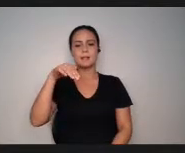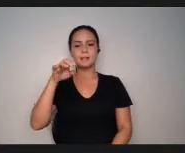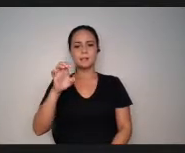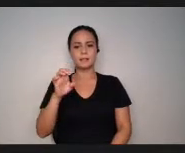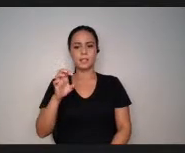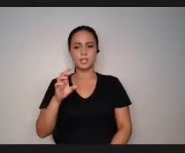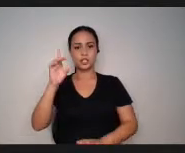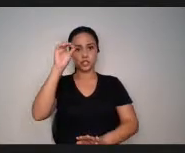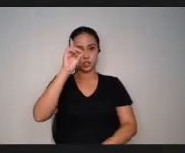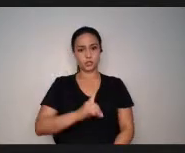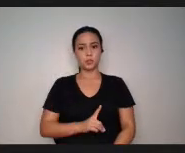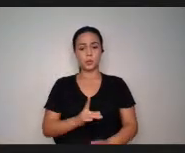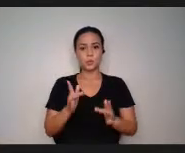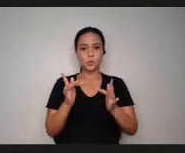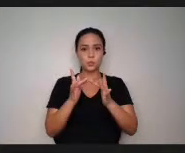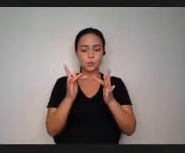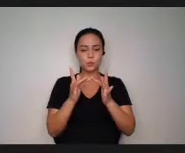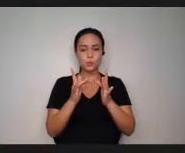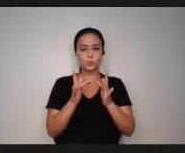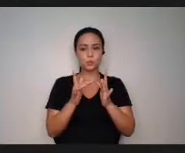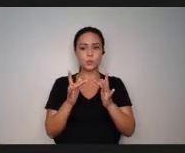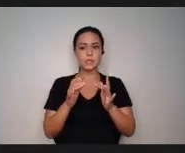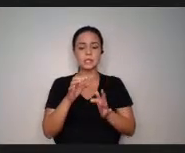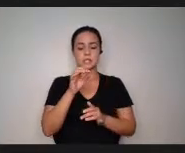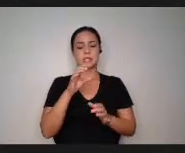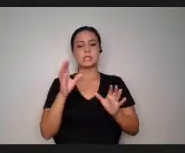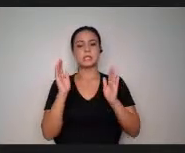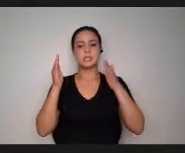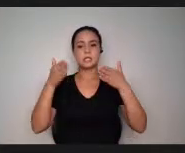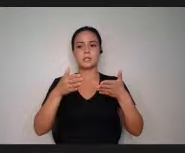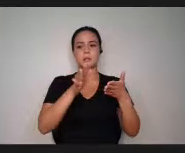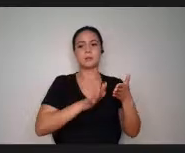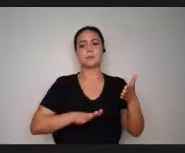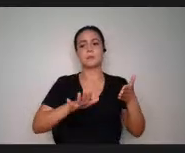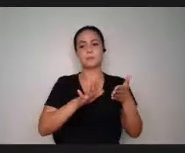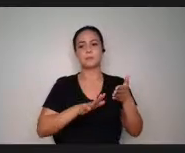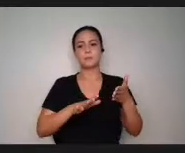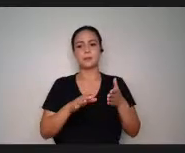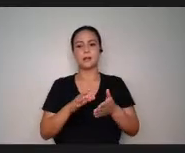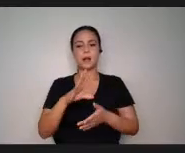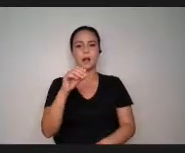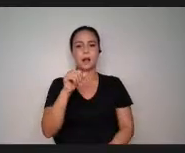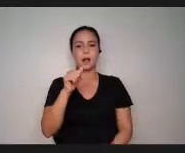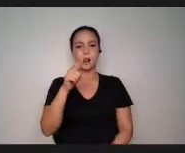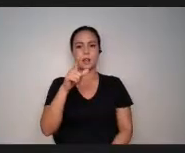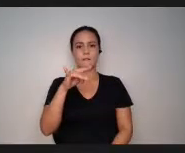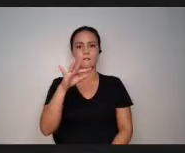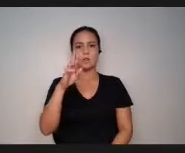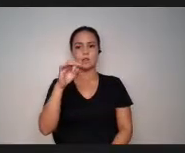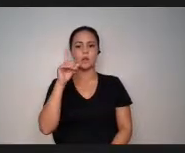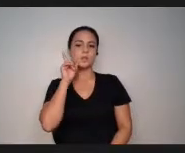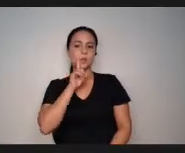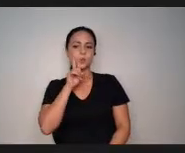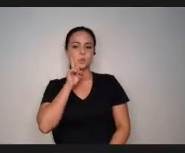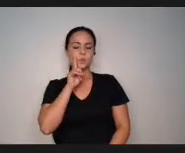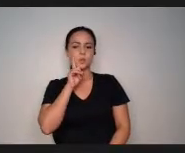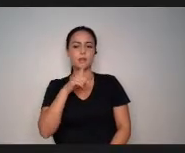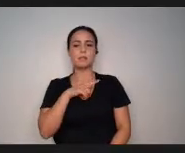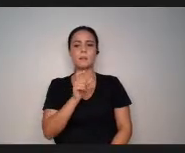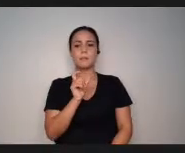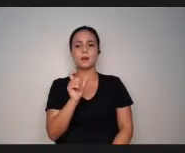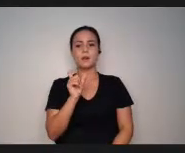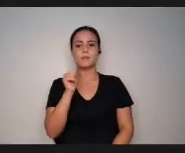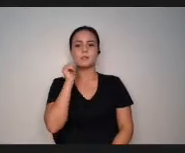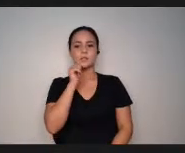Ms. Dr. Marnie Dobson, Associate Director of the Social Epidemiology Center in California in the United